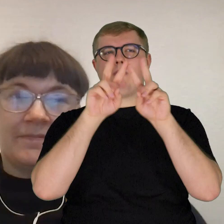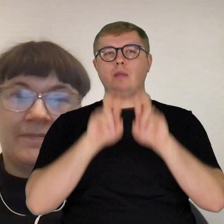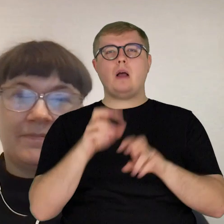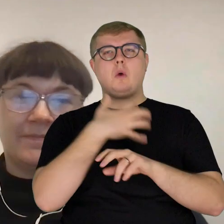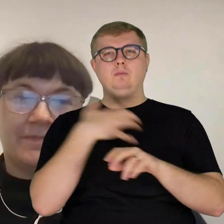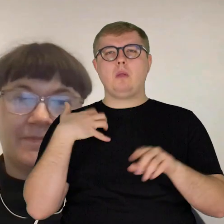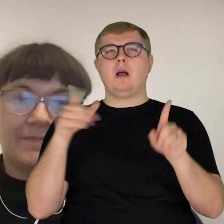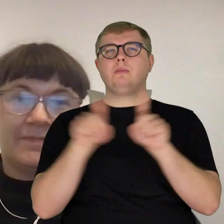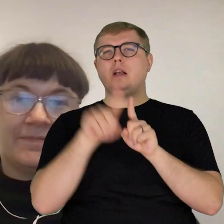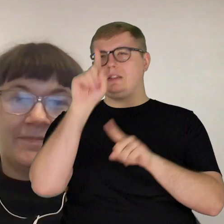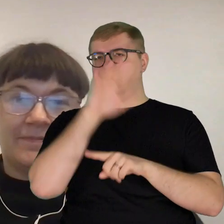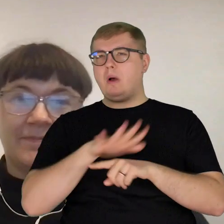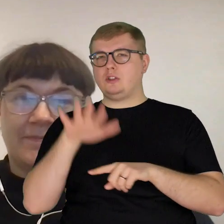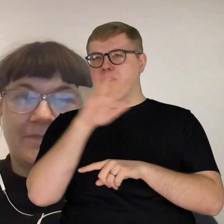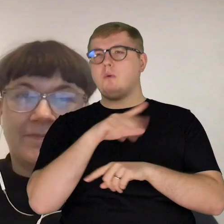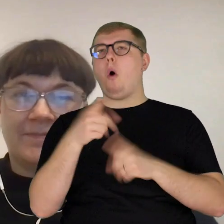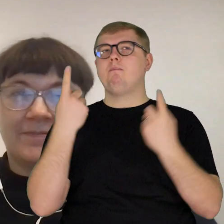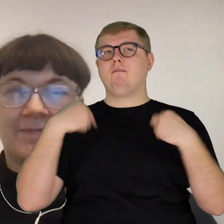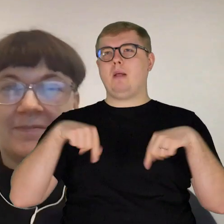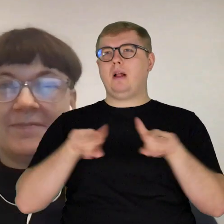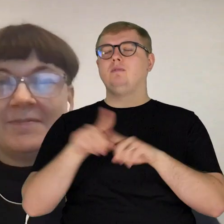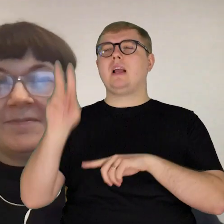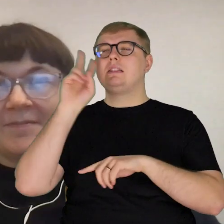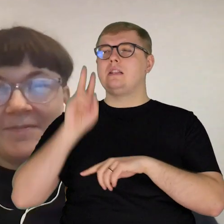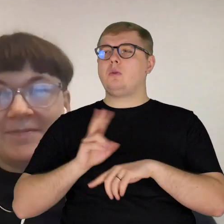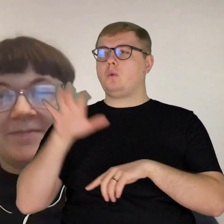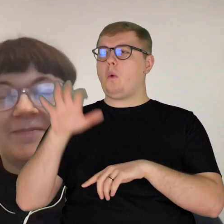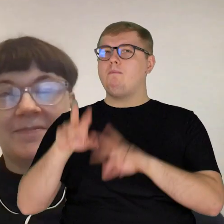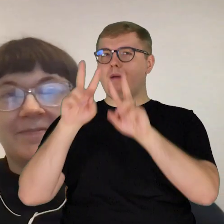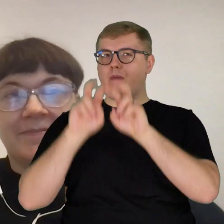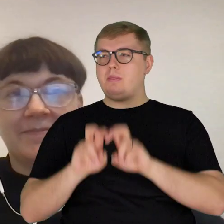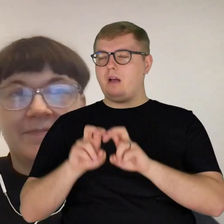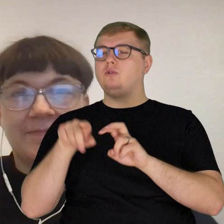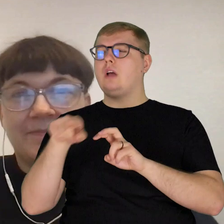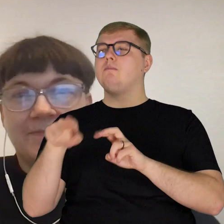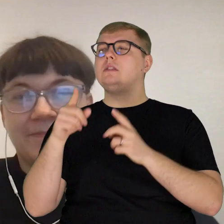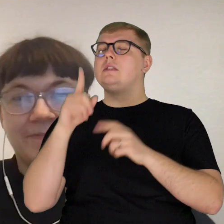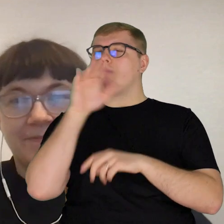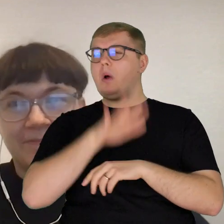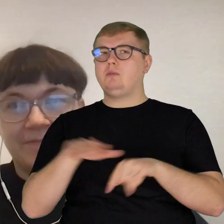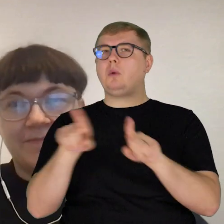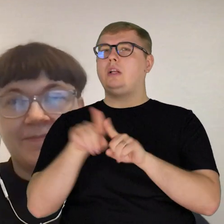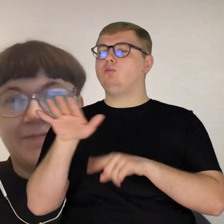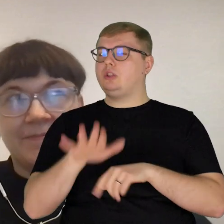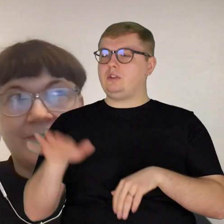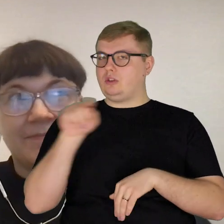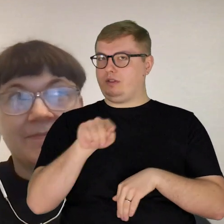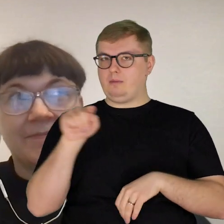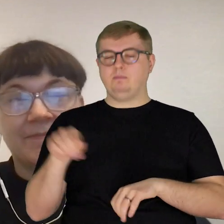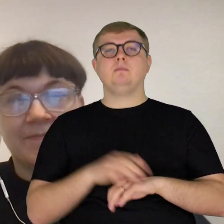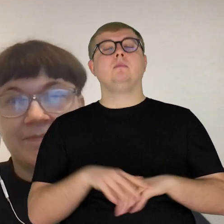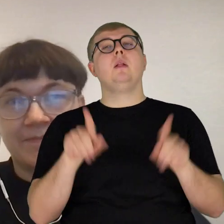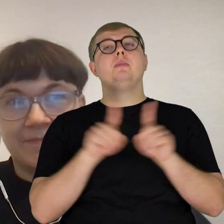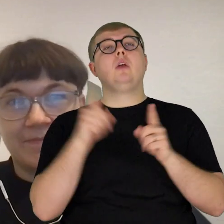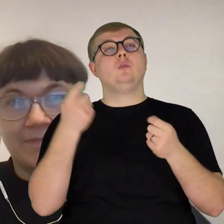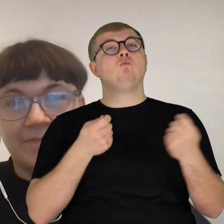Leibniz Institute for Research on Society and Space. She's also an associated member of the